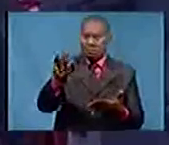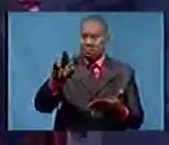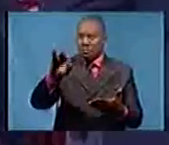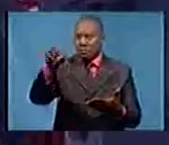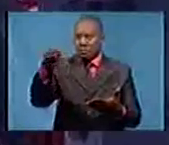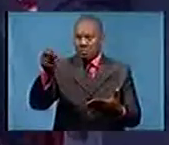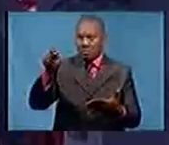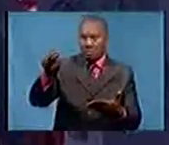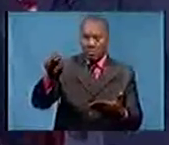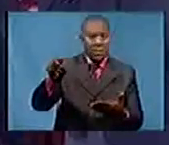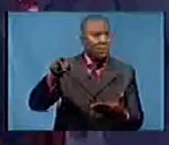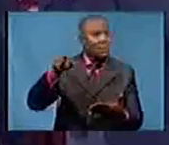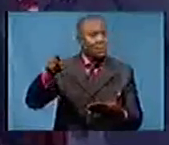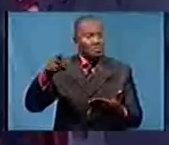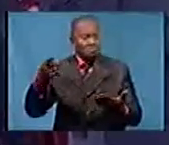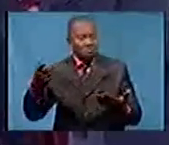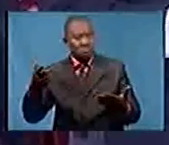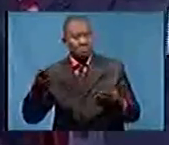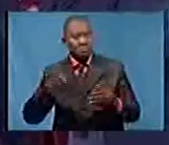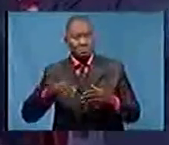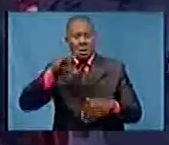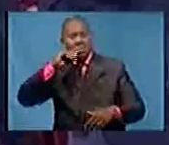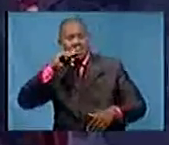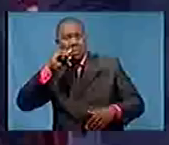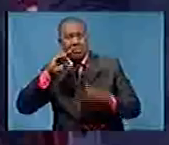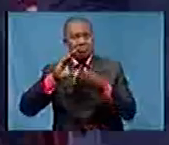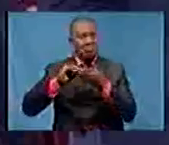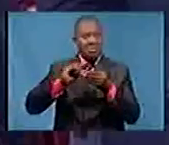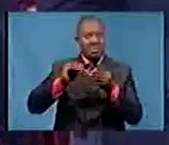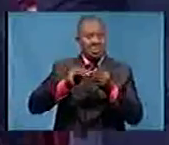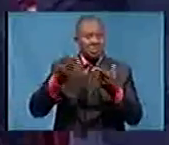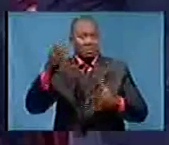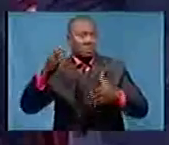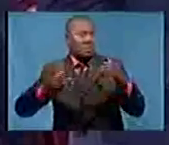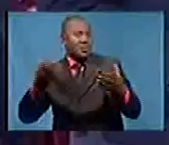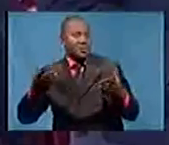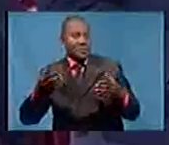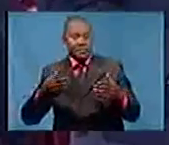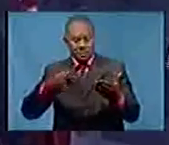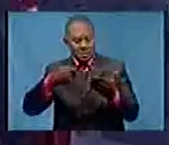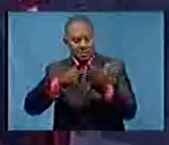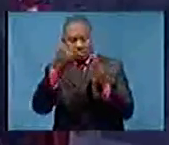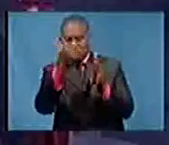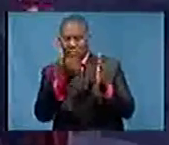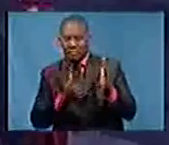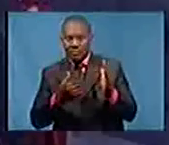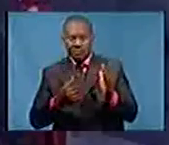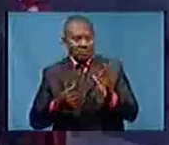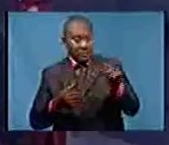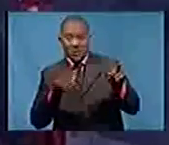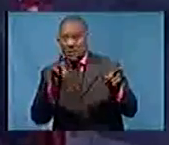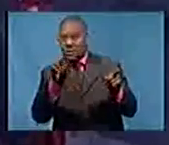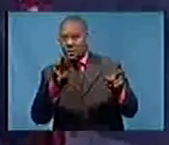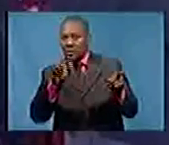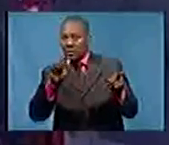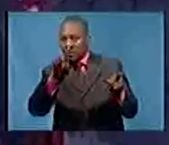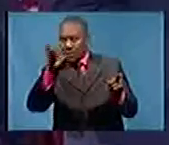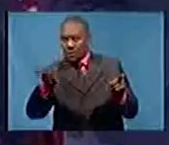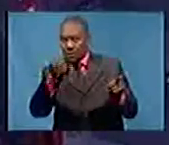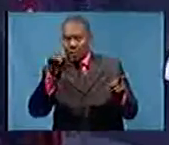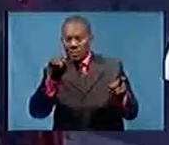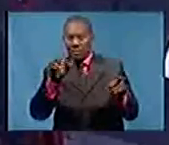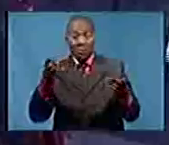Atuguba and blah, blah, blah. Elaborate at page 4 thereof that you, Pajo Owusu Afriyi, popularly known as